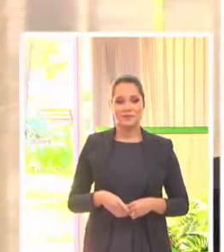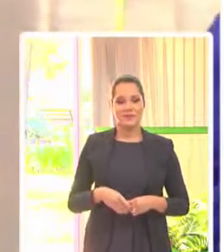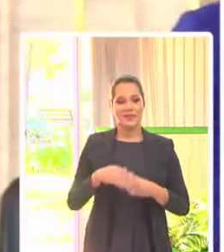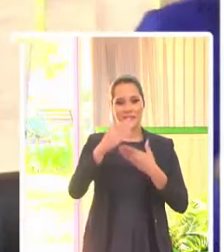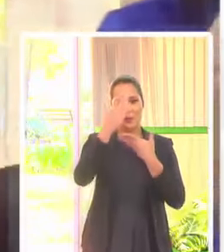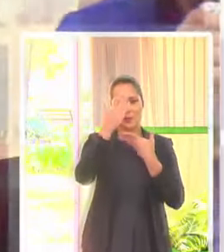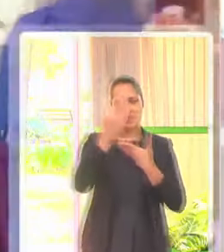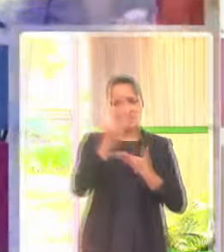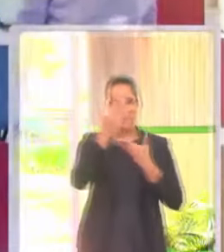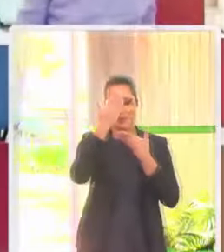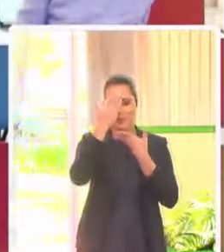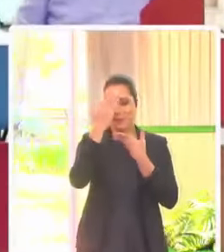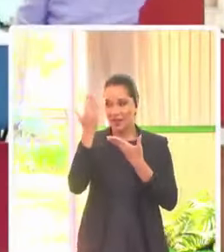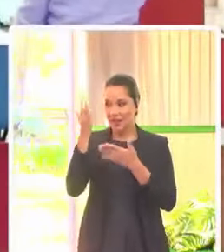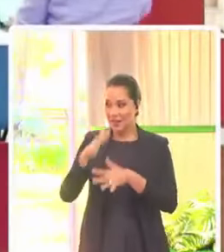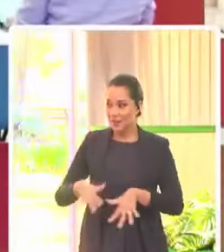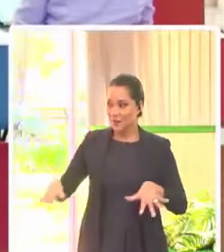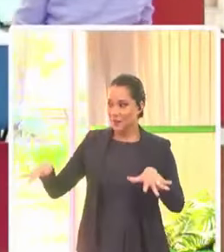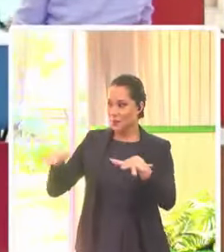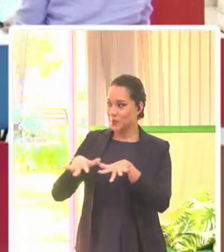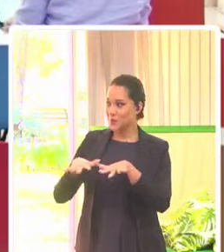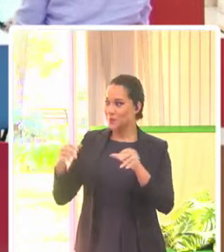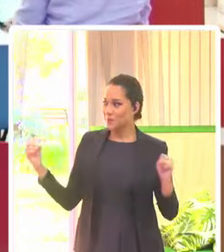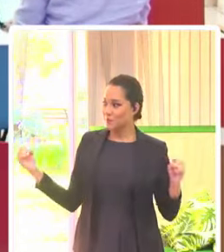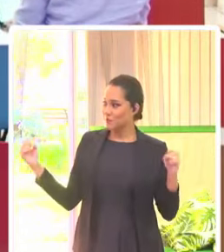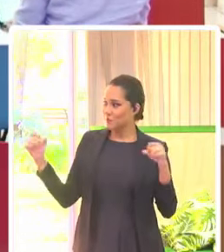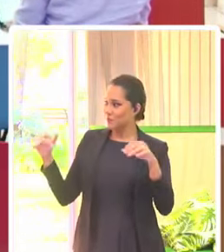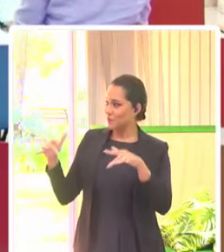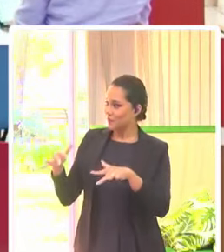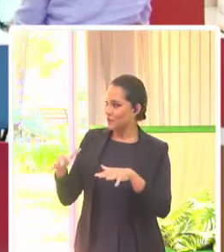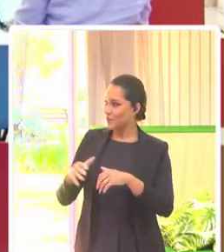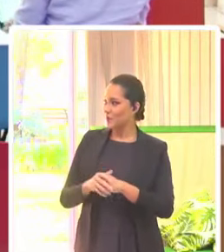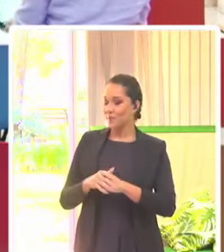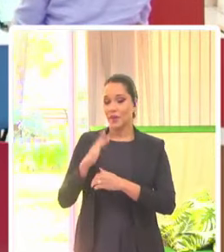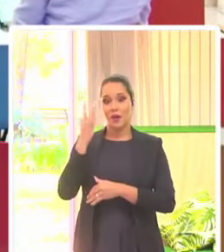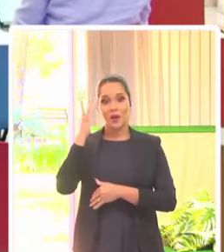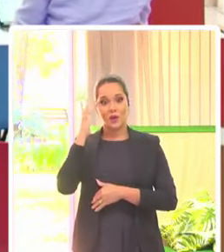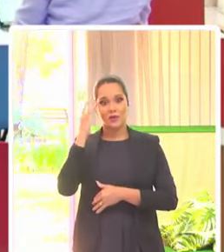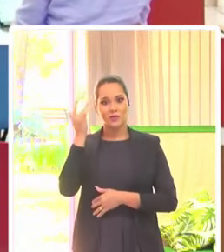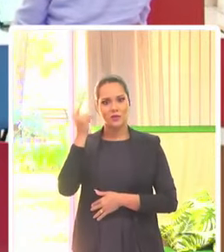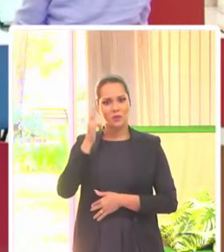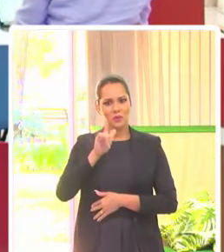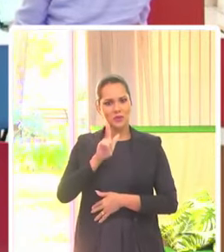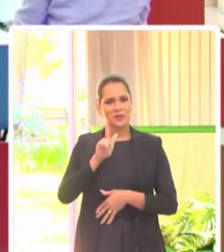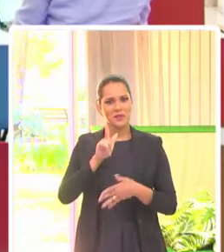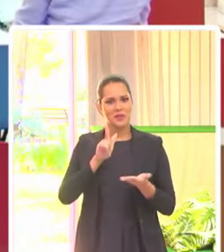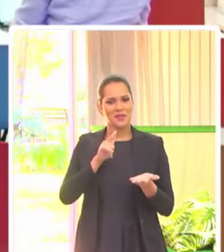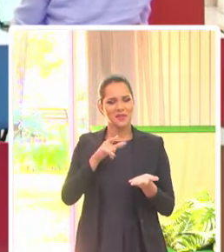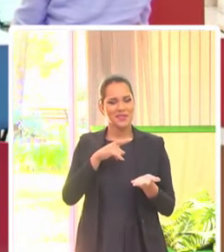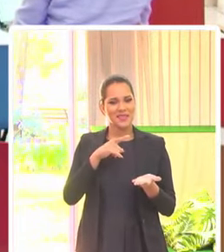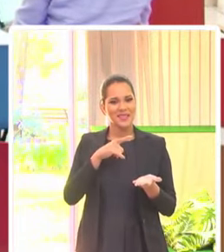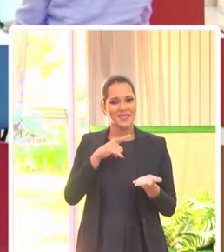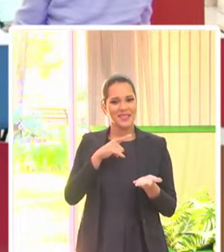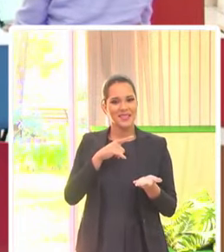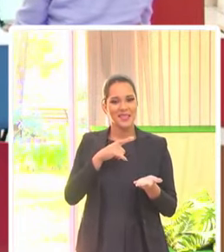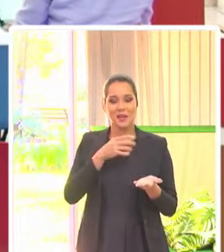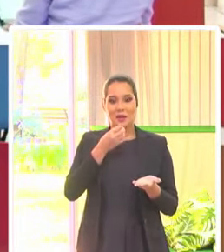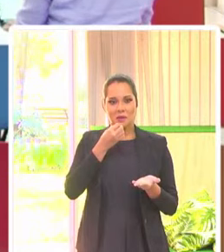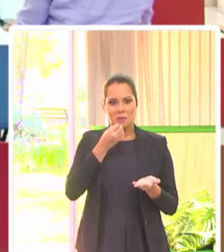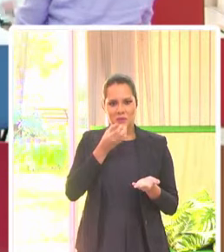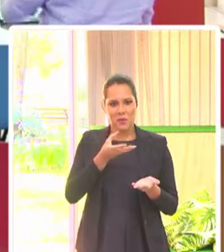Thank you all for being here, and I think we have covered most of what was possible for us to